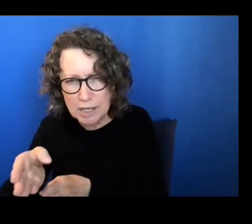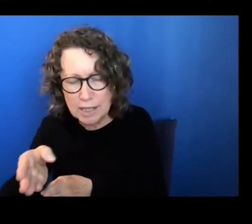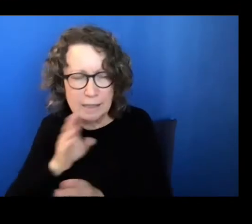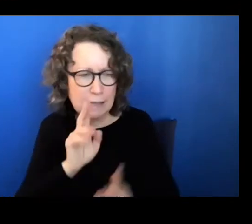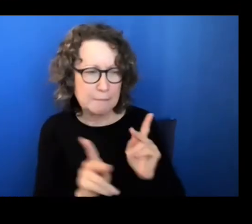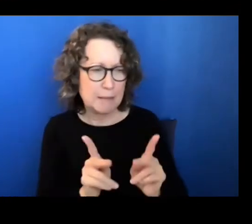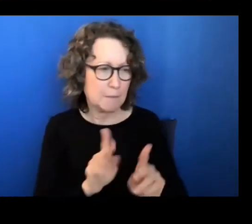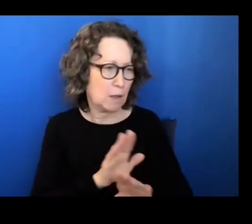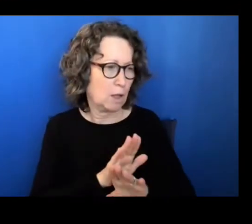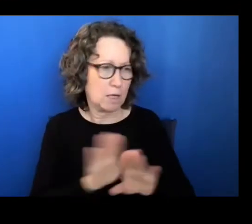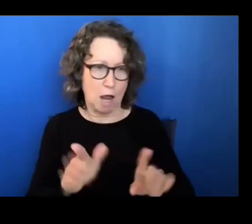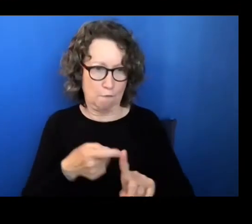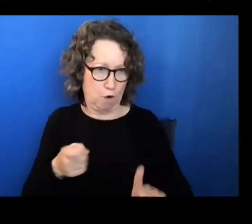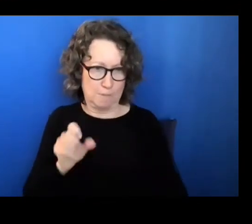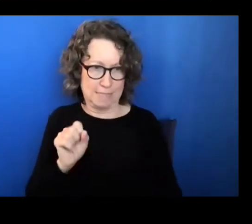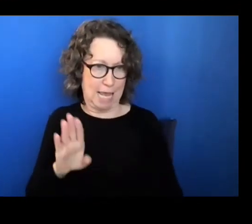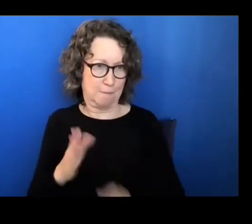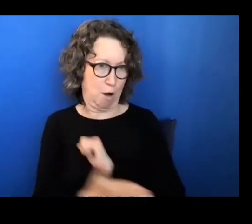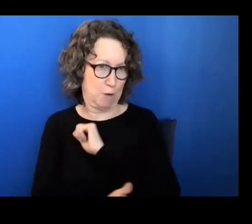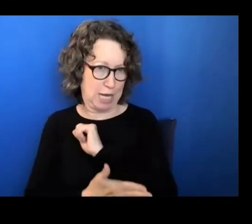people who aren't from Santa Barbara County